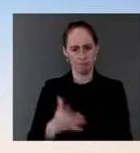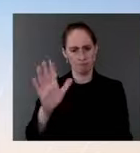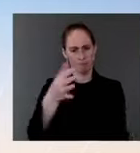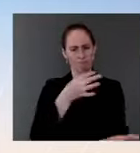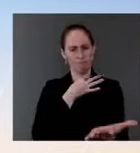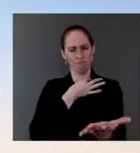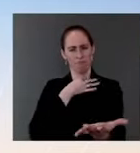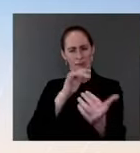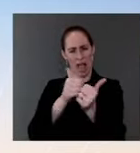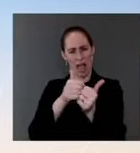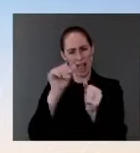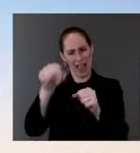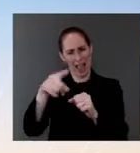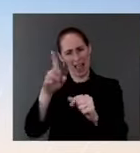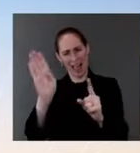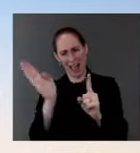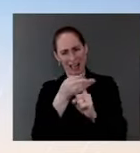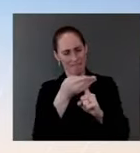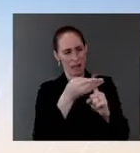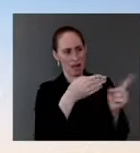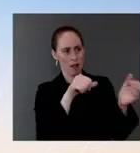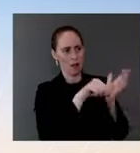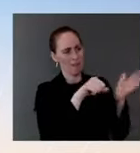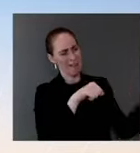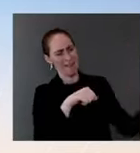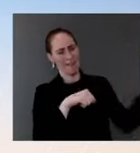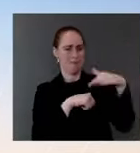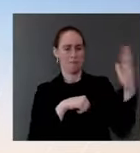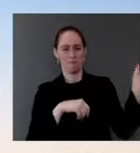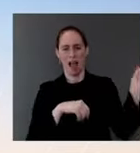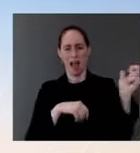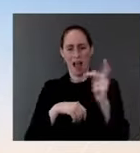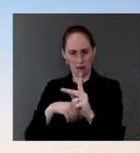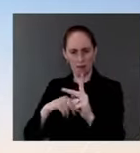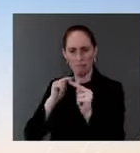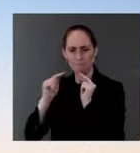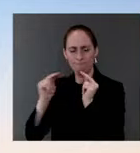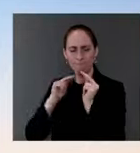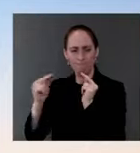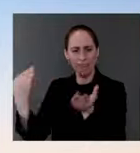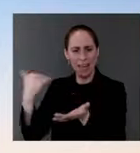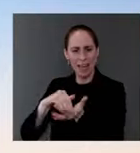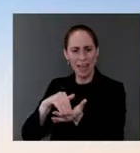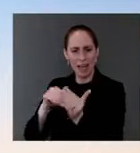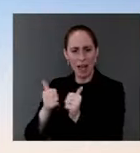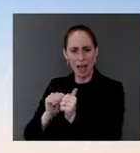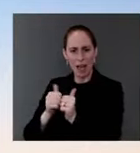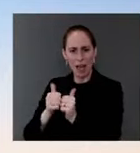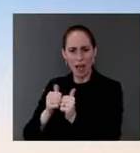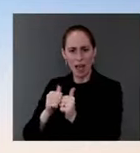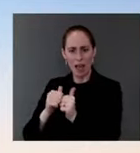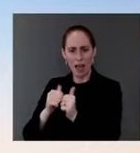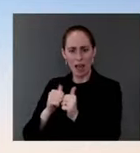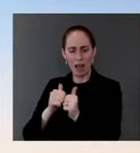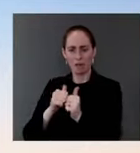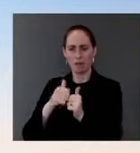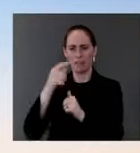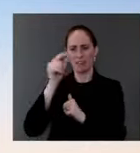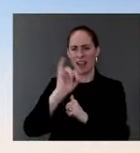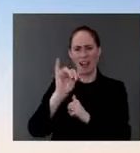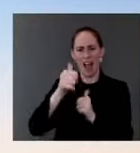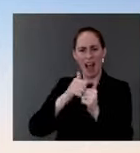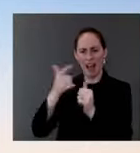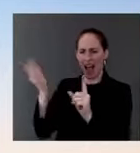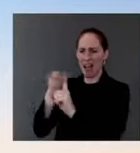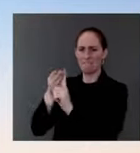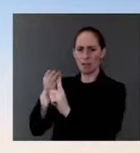on China to stop importing Iranian oil? Well, I would say first, we're not using the last